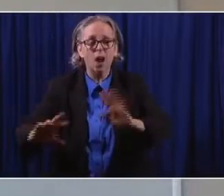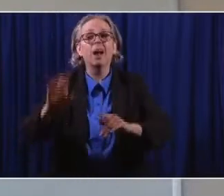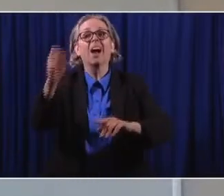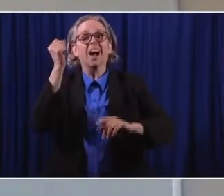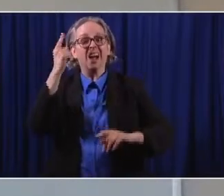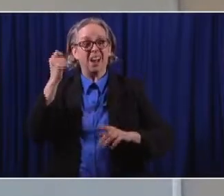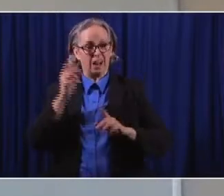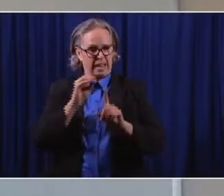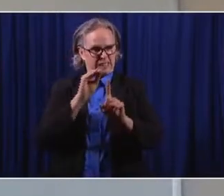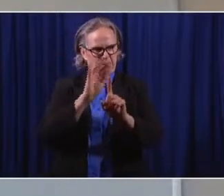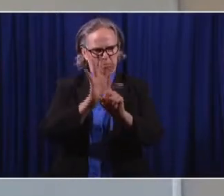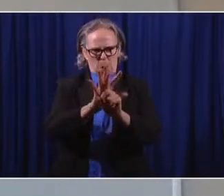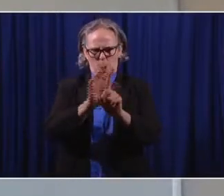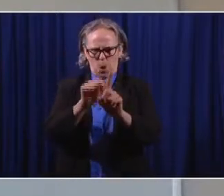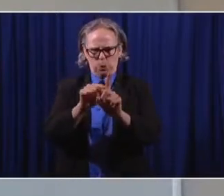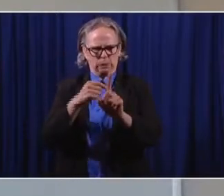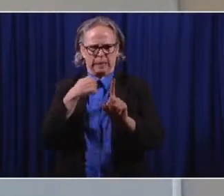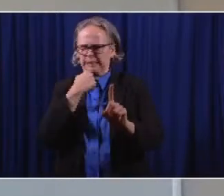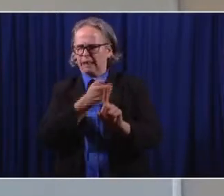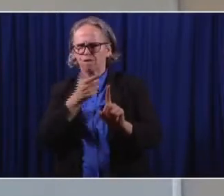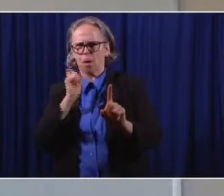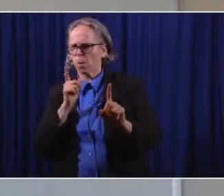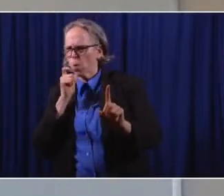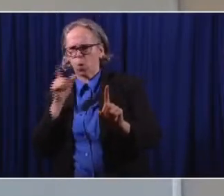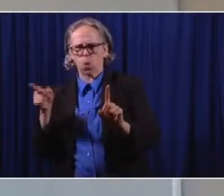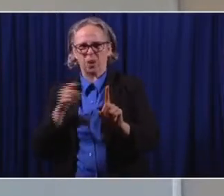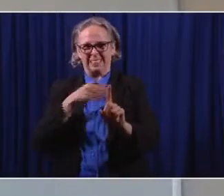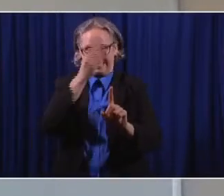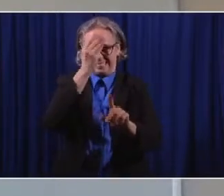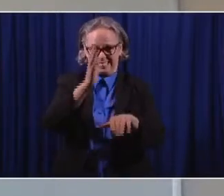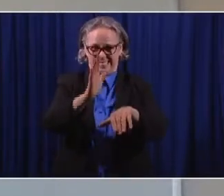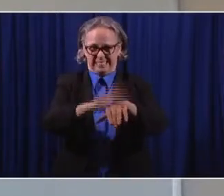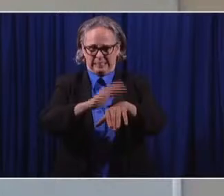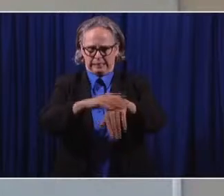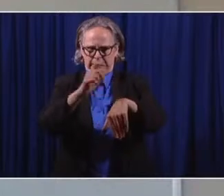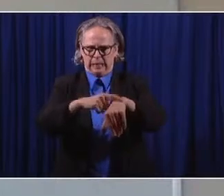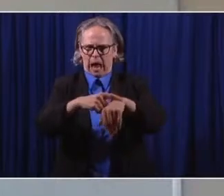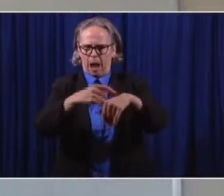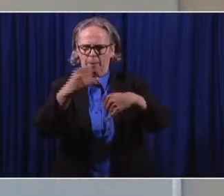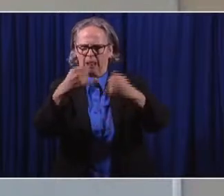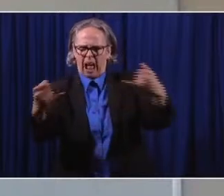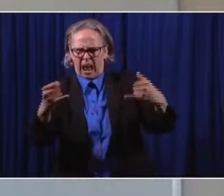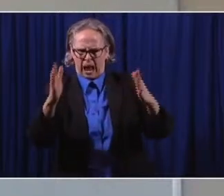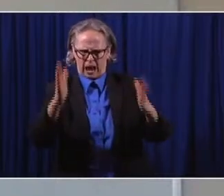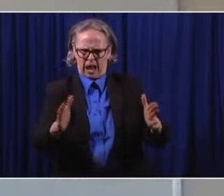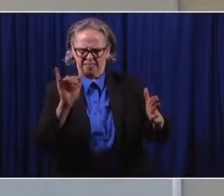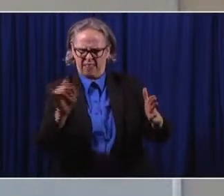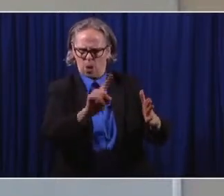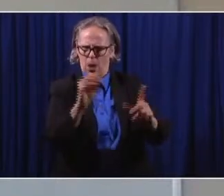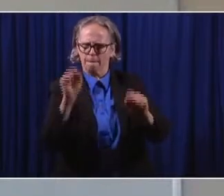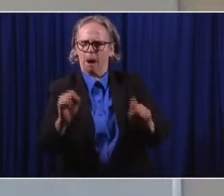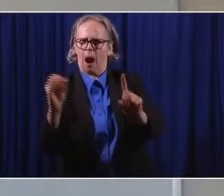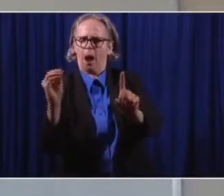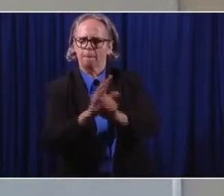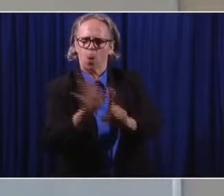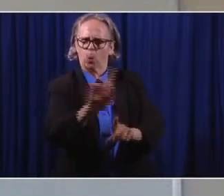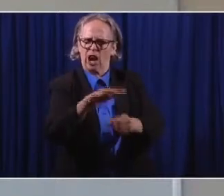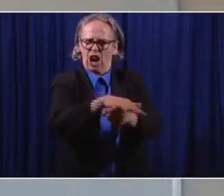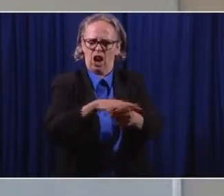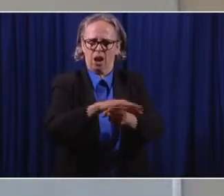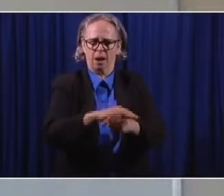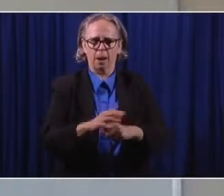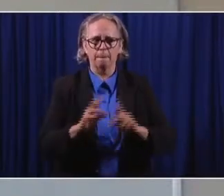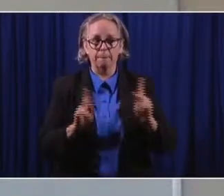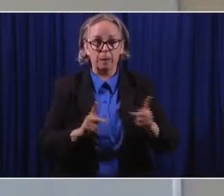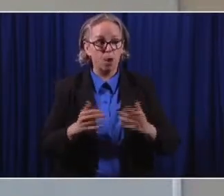these people a time frame of what they should be looking at. And the people making these calls to those that are exposed are tried